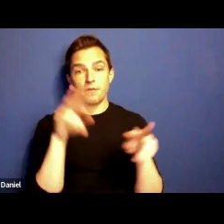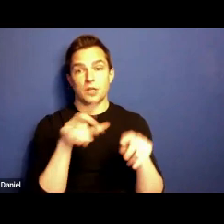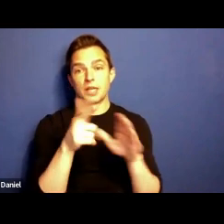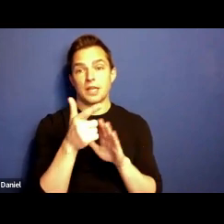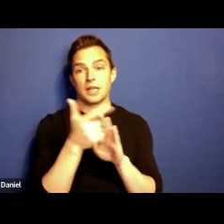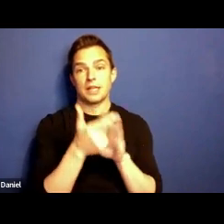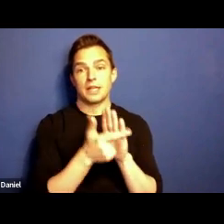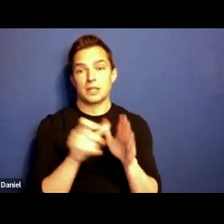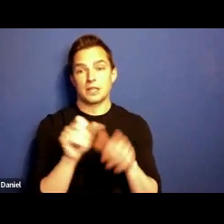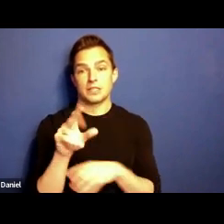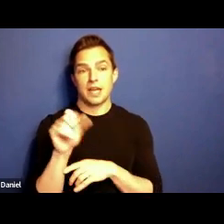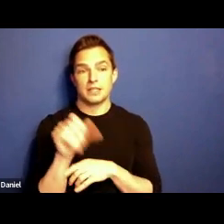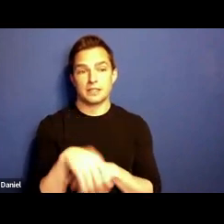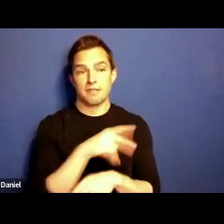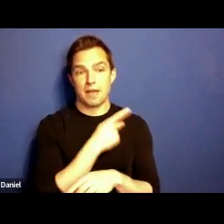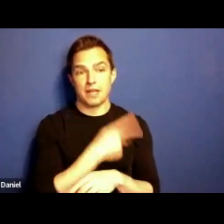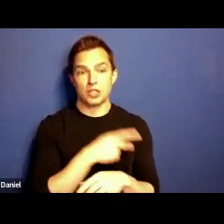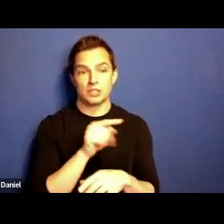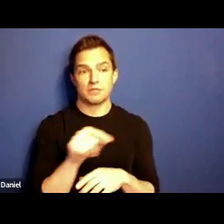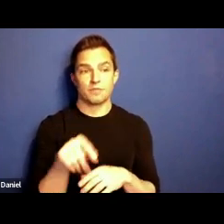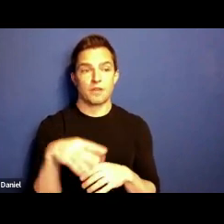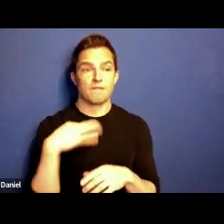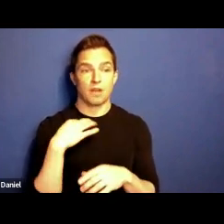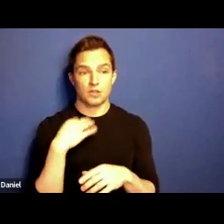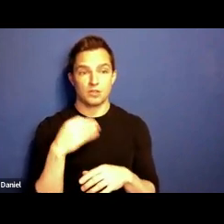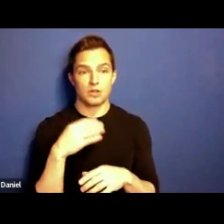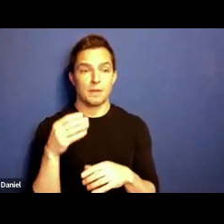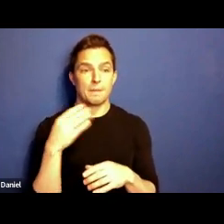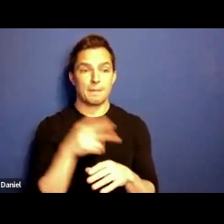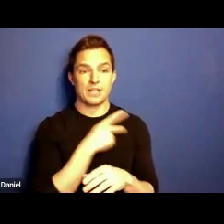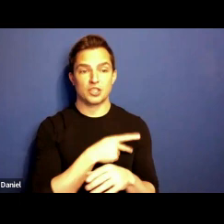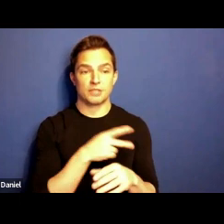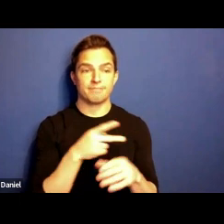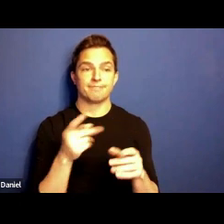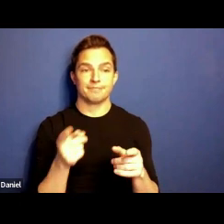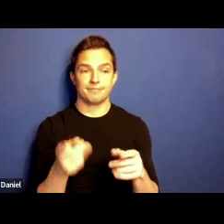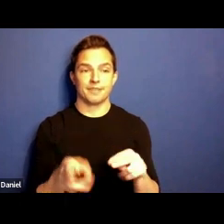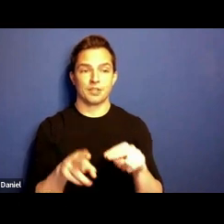status of patients, we see of voluntary patients how it's gone up